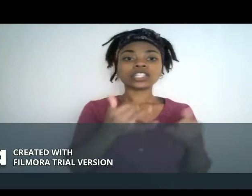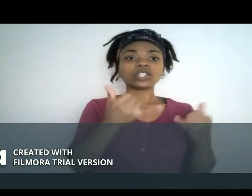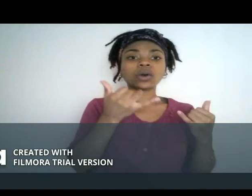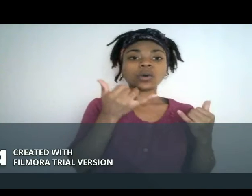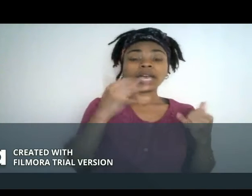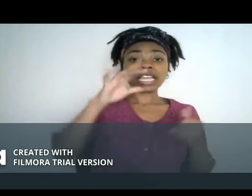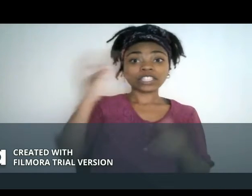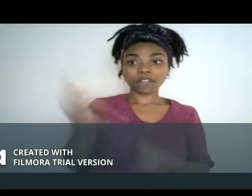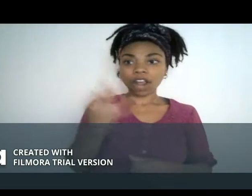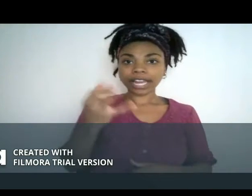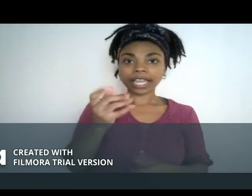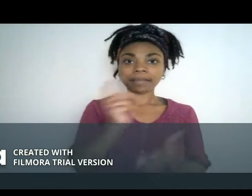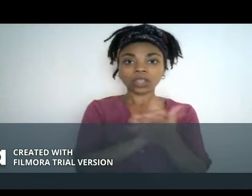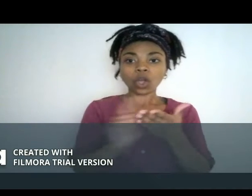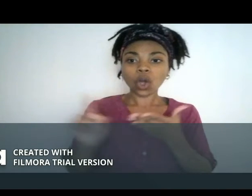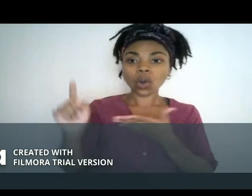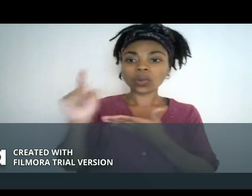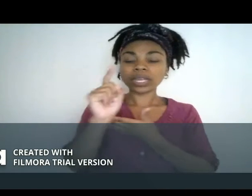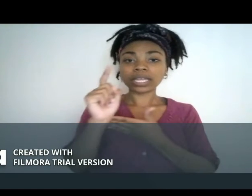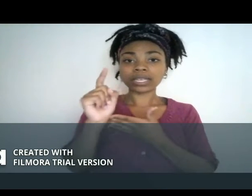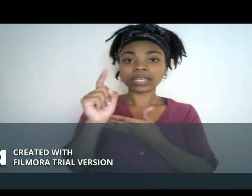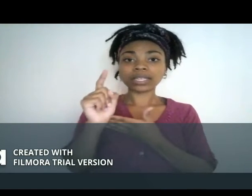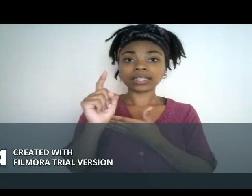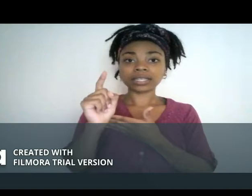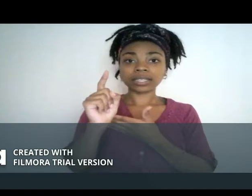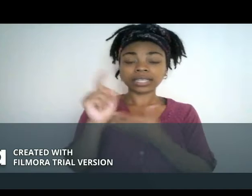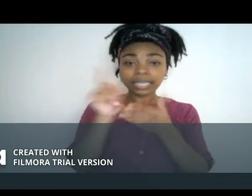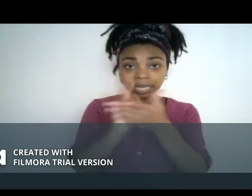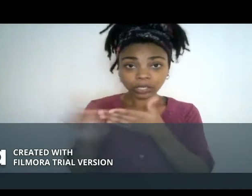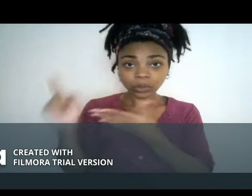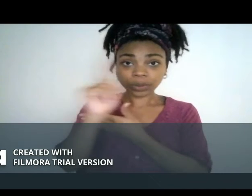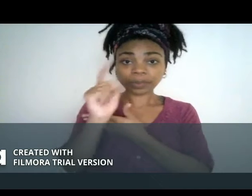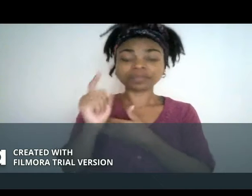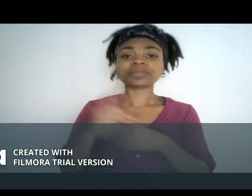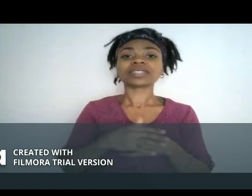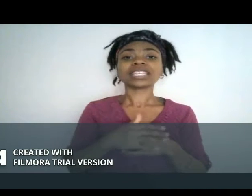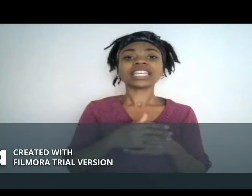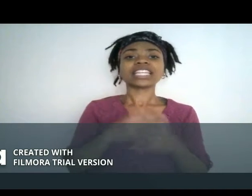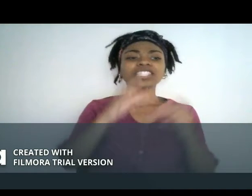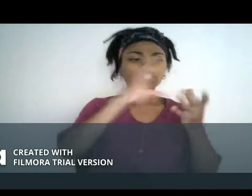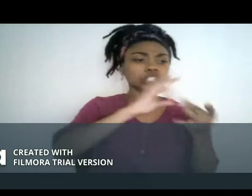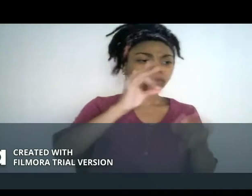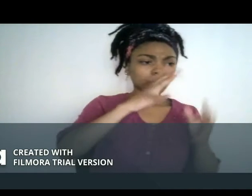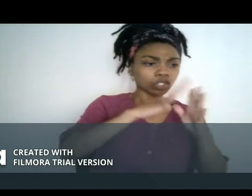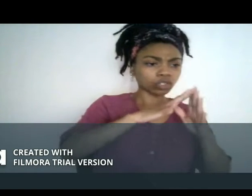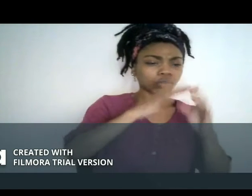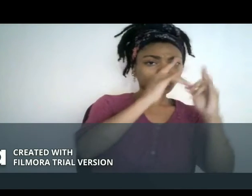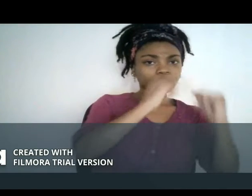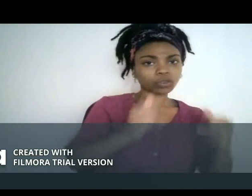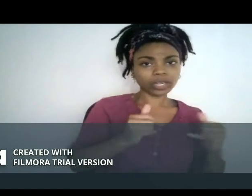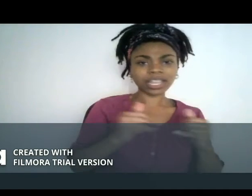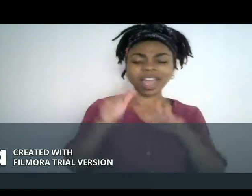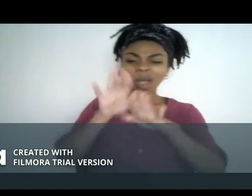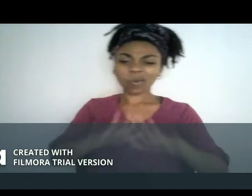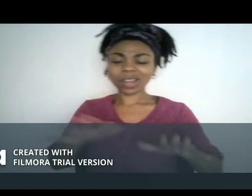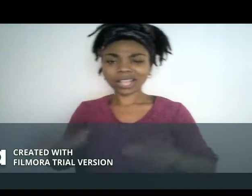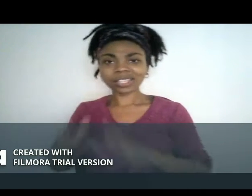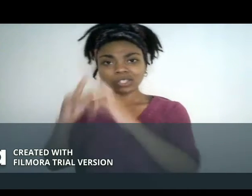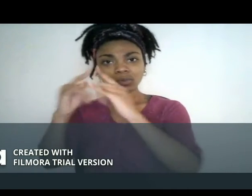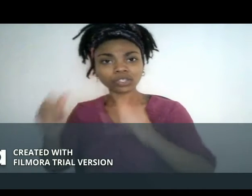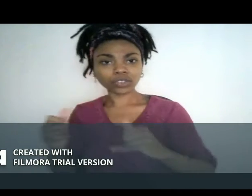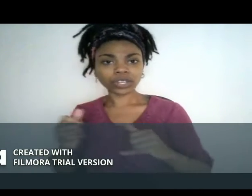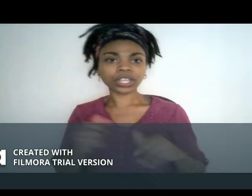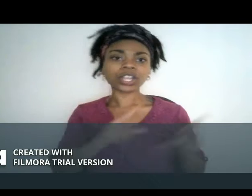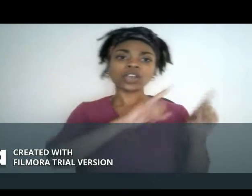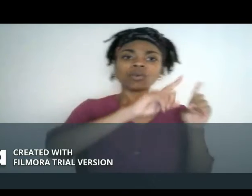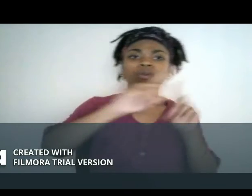next Friday, a week from tomorrow, June 23rd to the 25th. It is a spiritual retreat, if you want to call it, a relaxation, rejuvenation retreat,